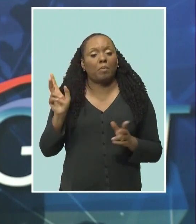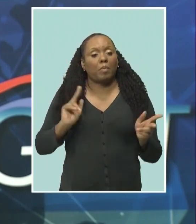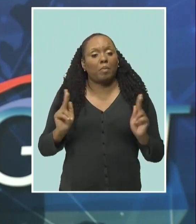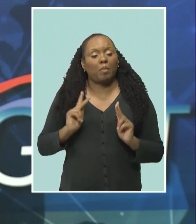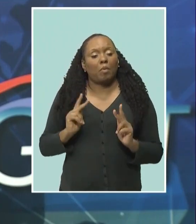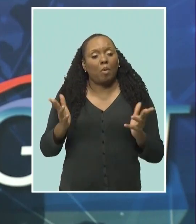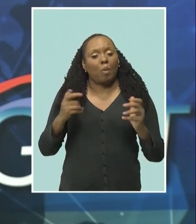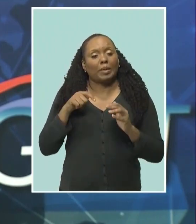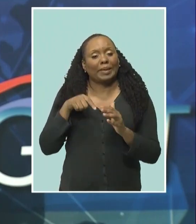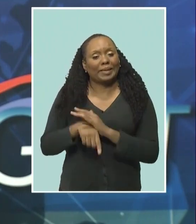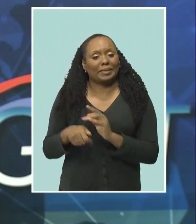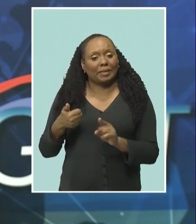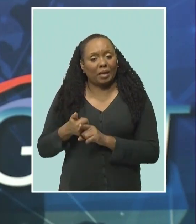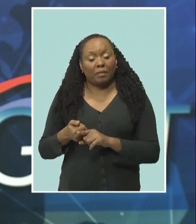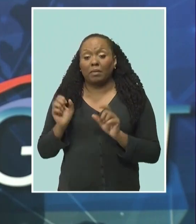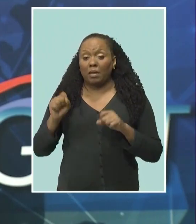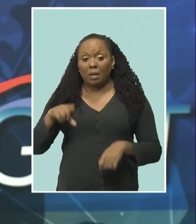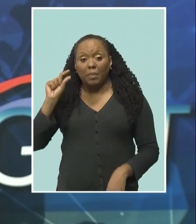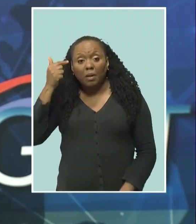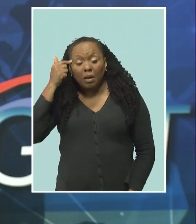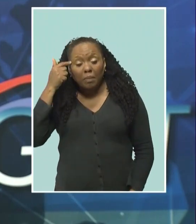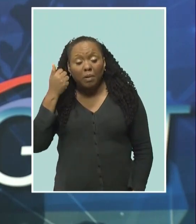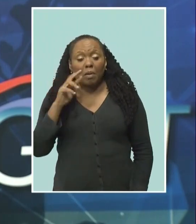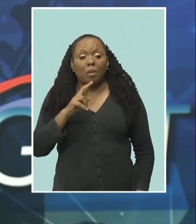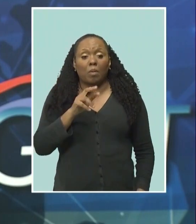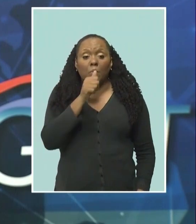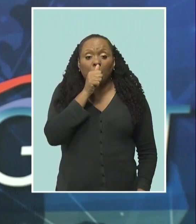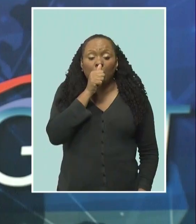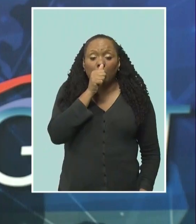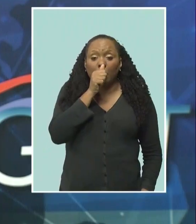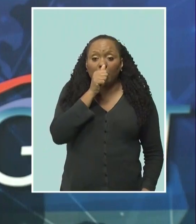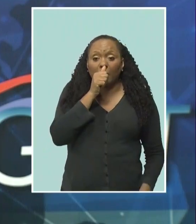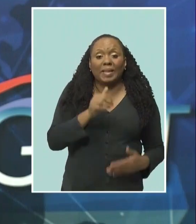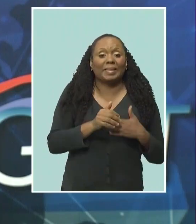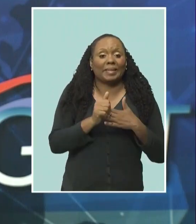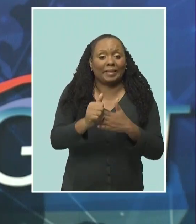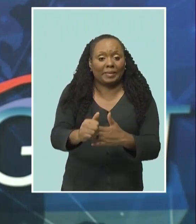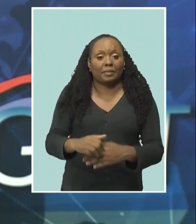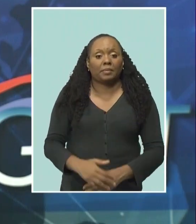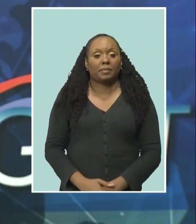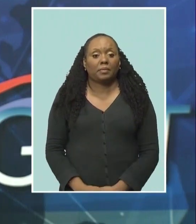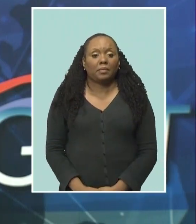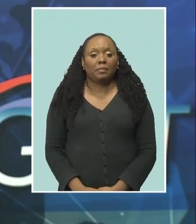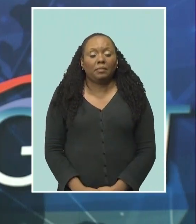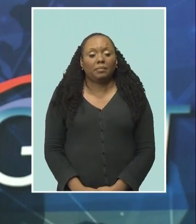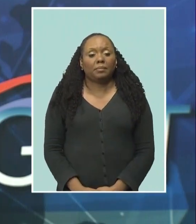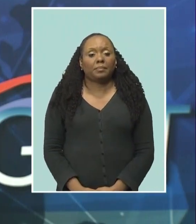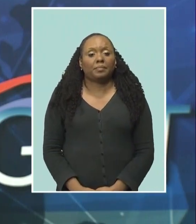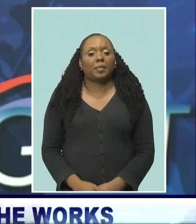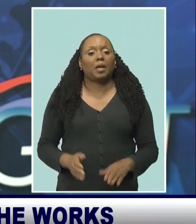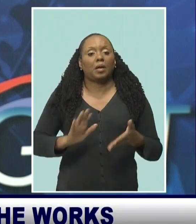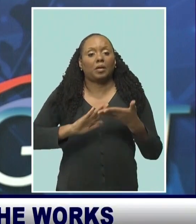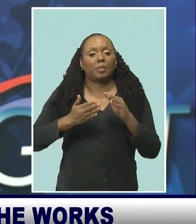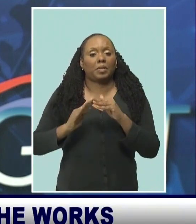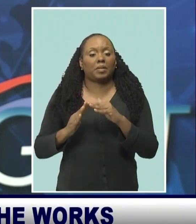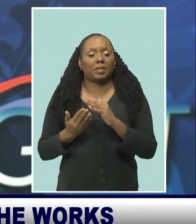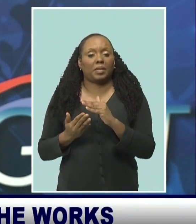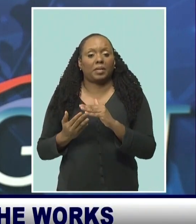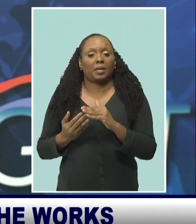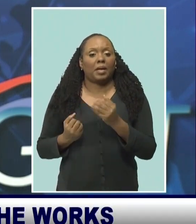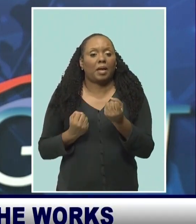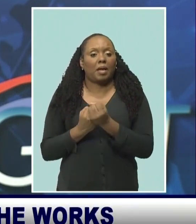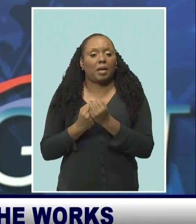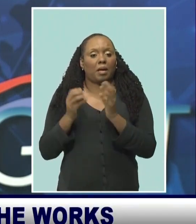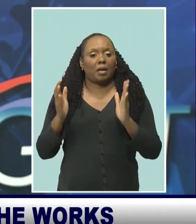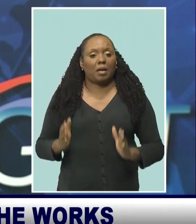can be government or private sector led. And a community activist is seeking to establish a mental health hotline in the coming